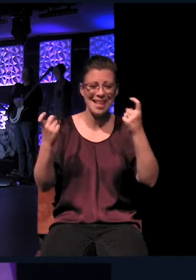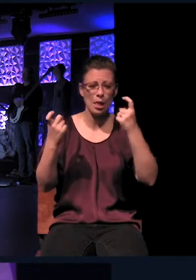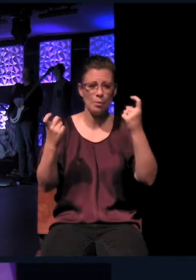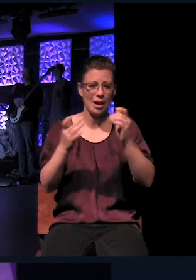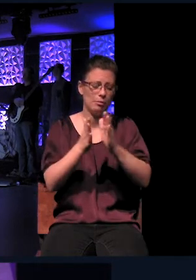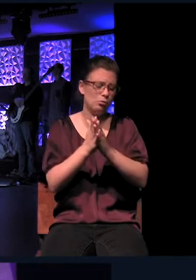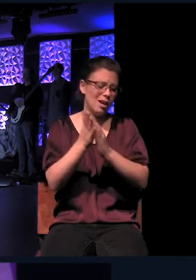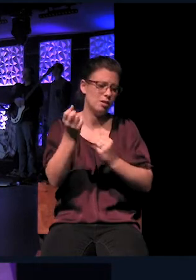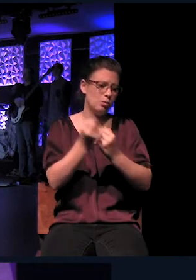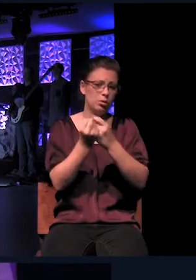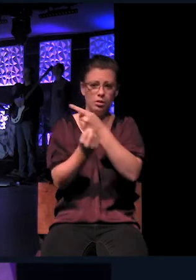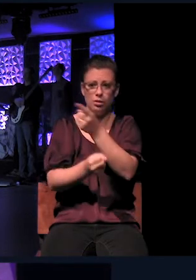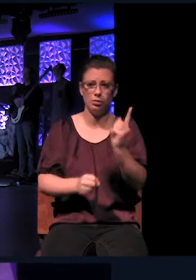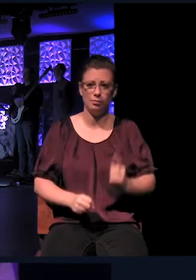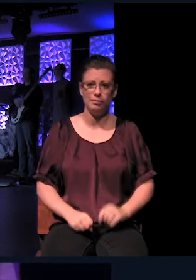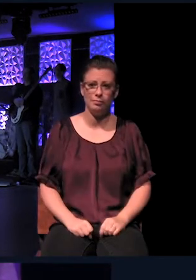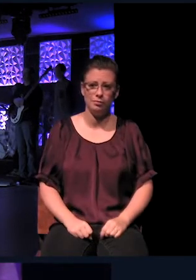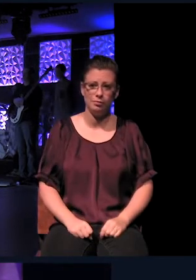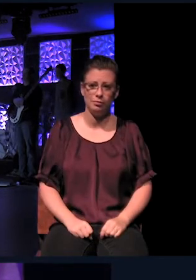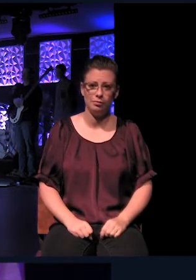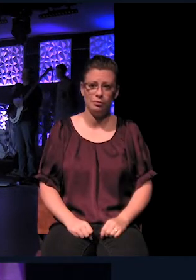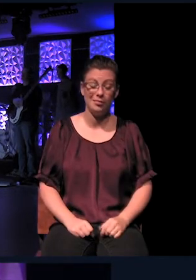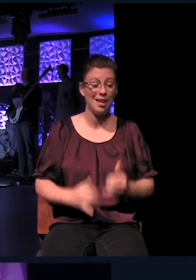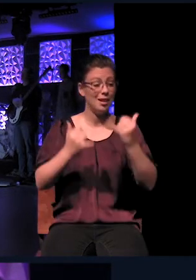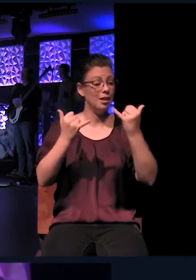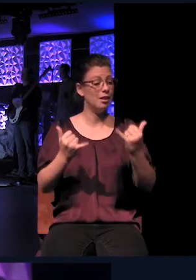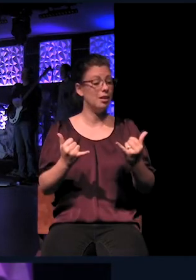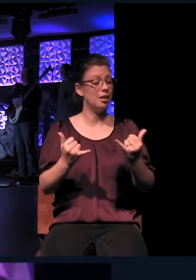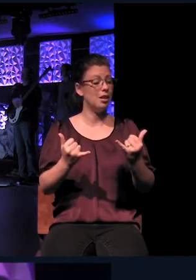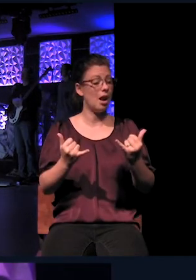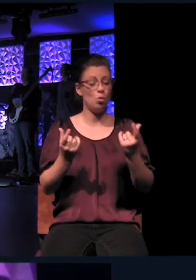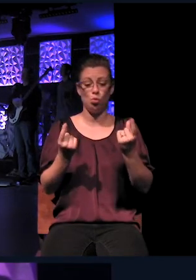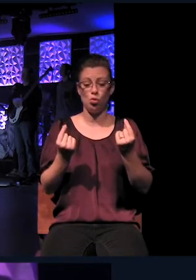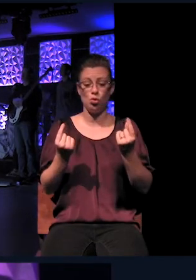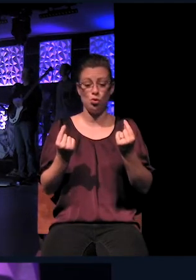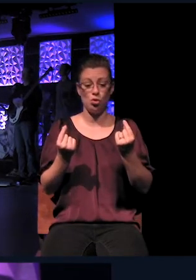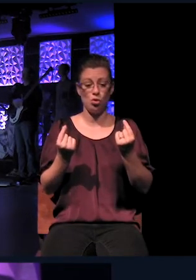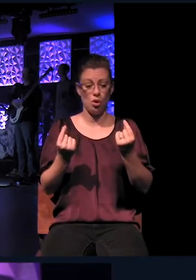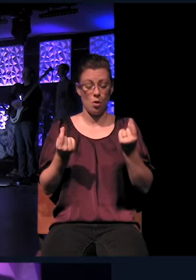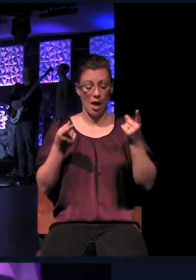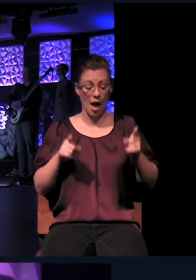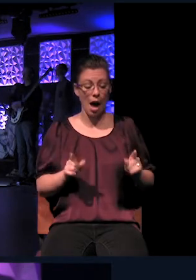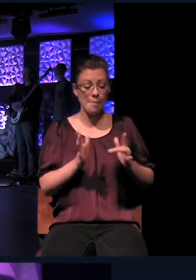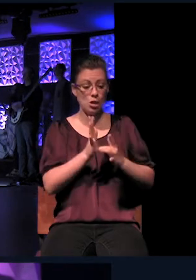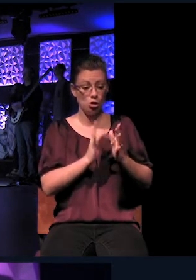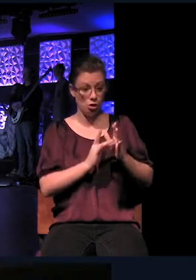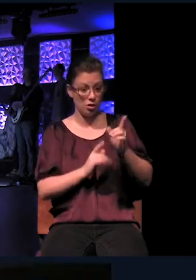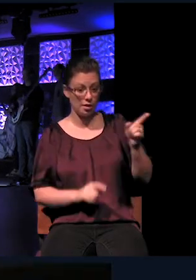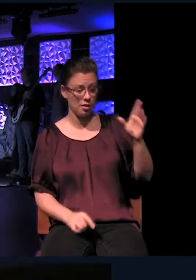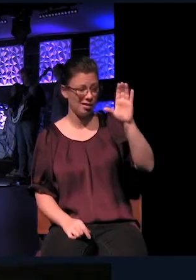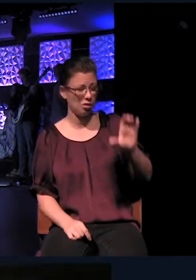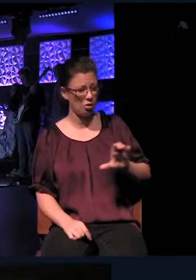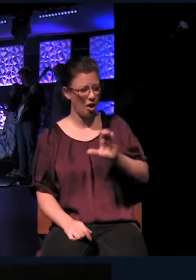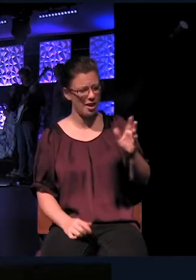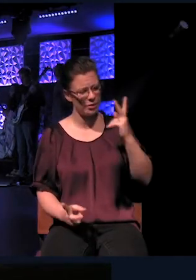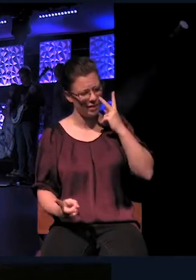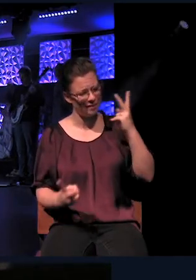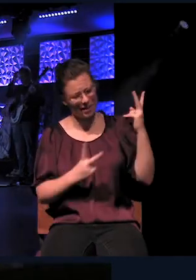Let's reflect on what Jesus did on that cross and when he rose from the grave.